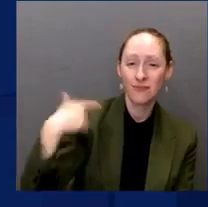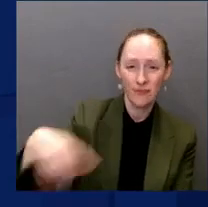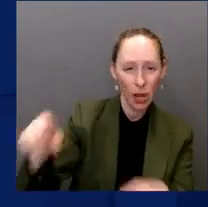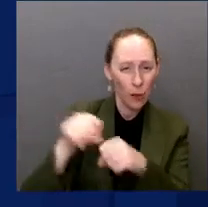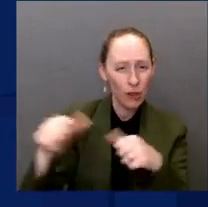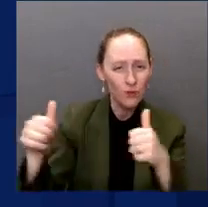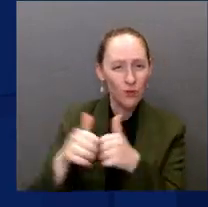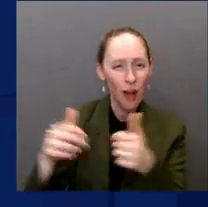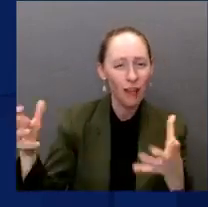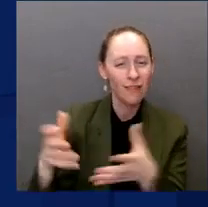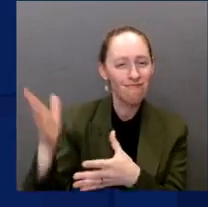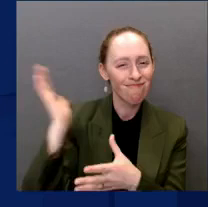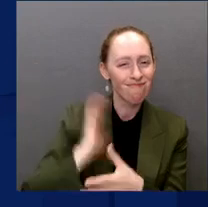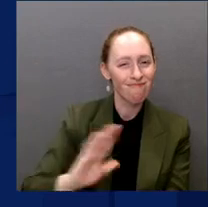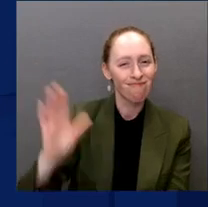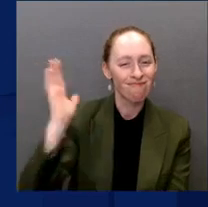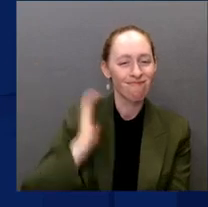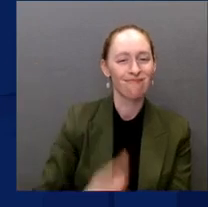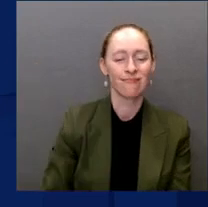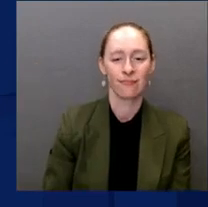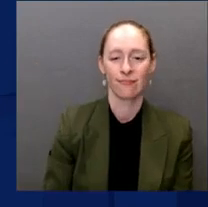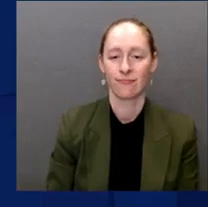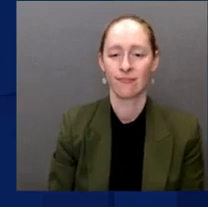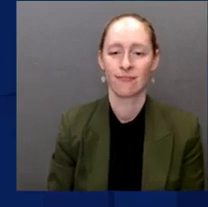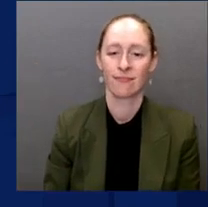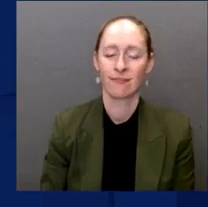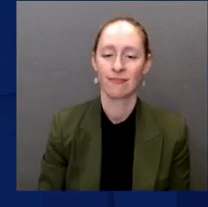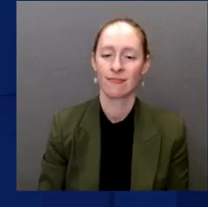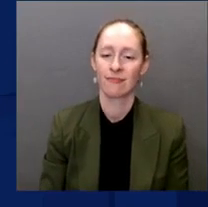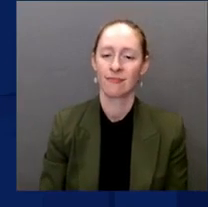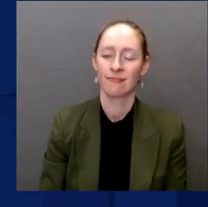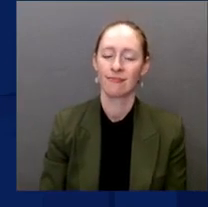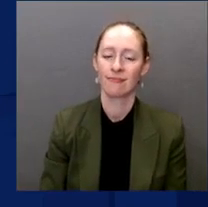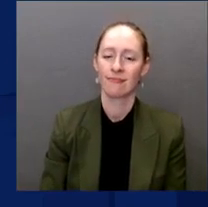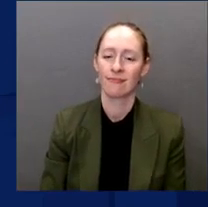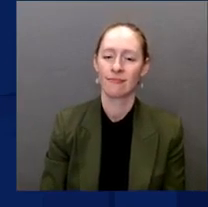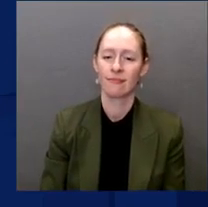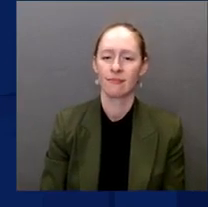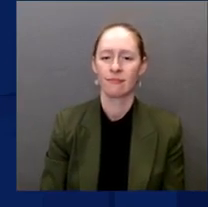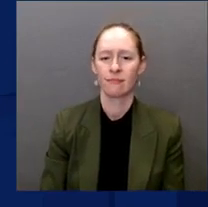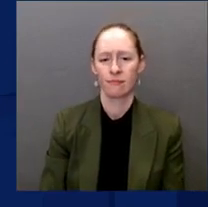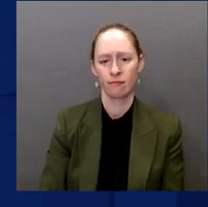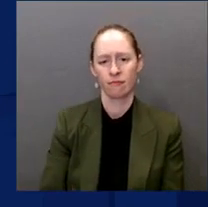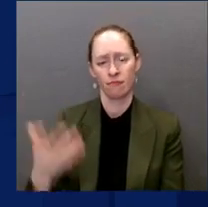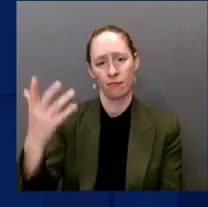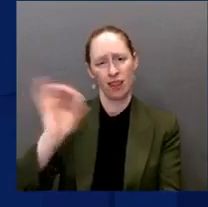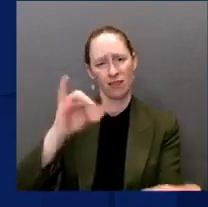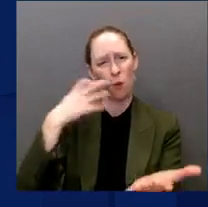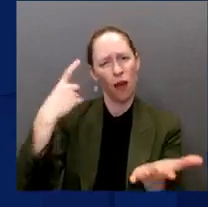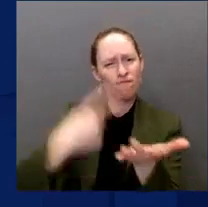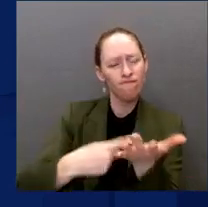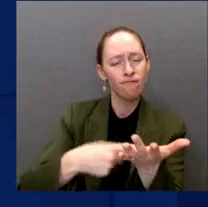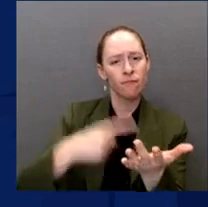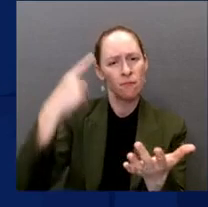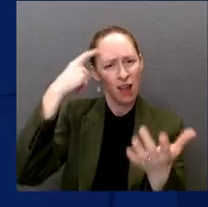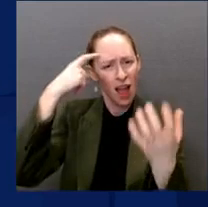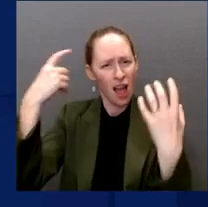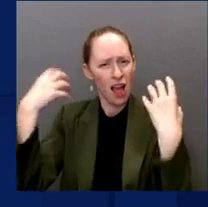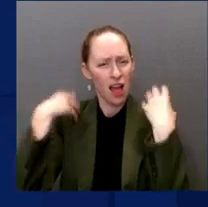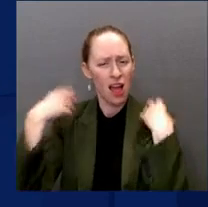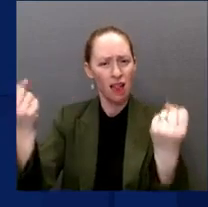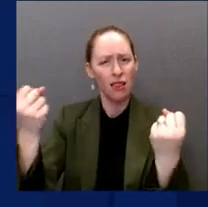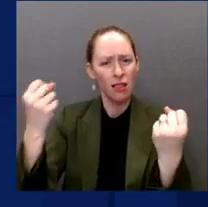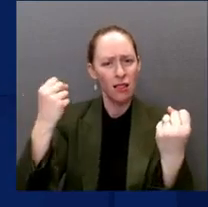health and wellness as well, which is a key pillar to my unity agenda that I call for in my State of the Union address.